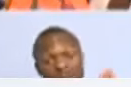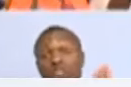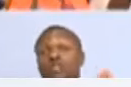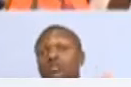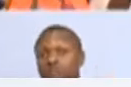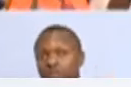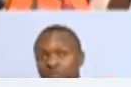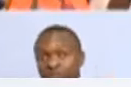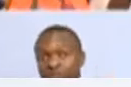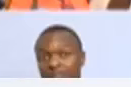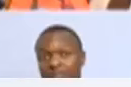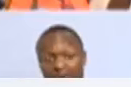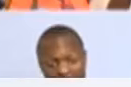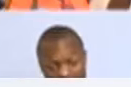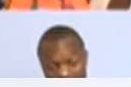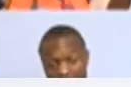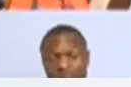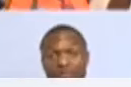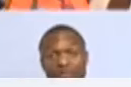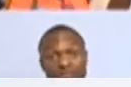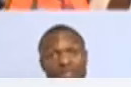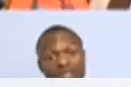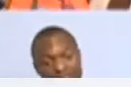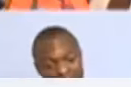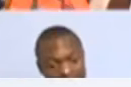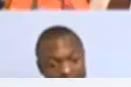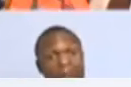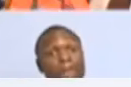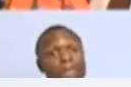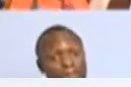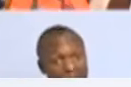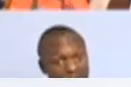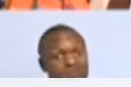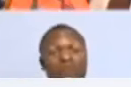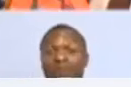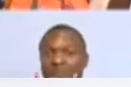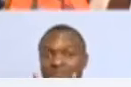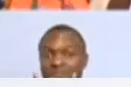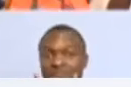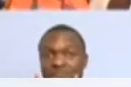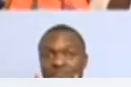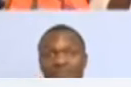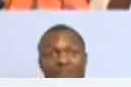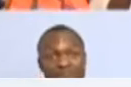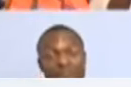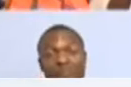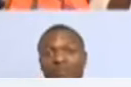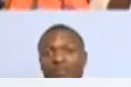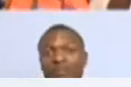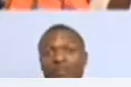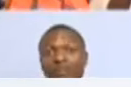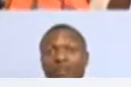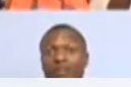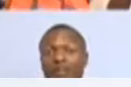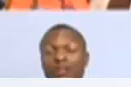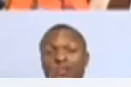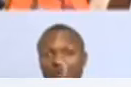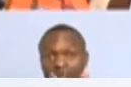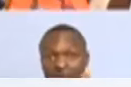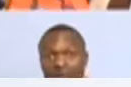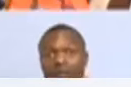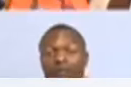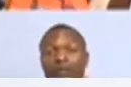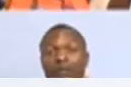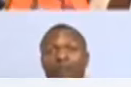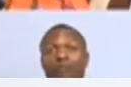as a demonstration of our administration's commitment to fighting the vice, we have launched a revised national policy on anti-corruption early this year. We did launch